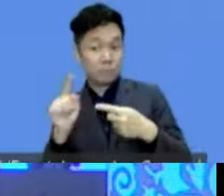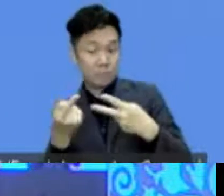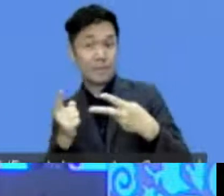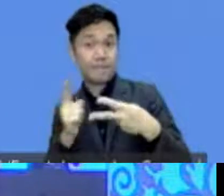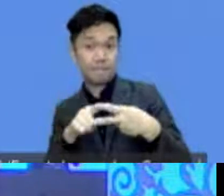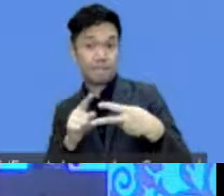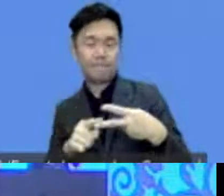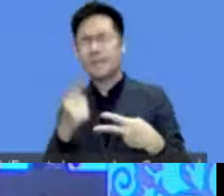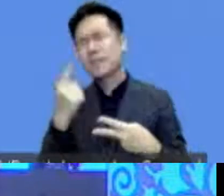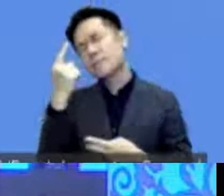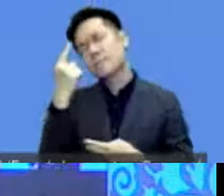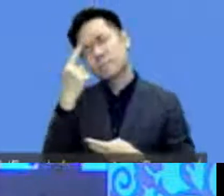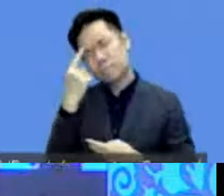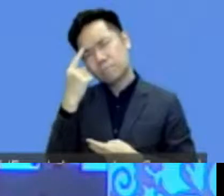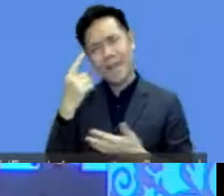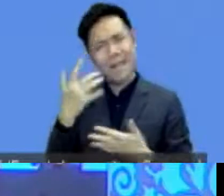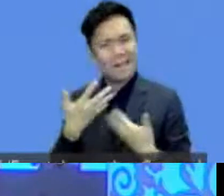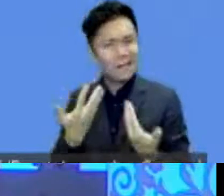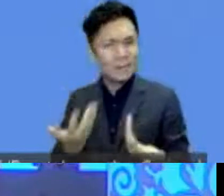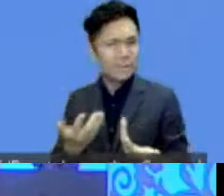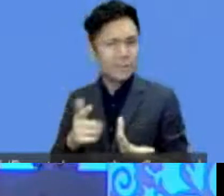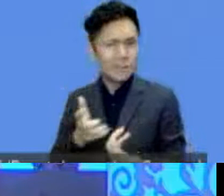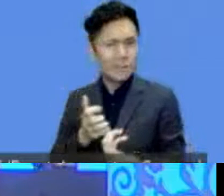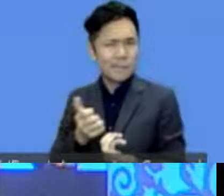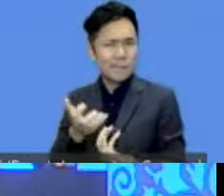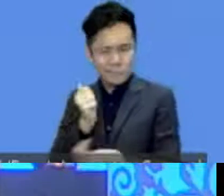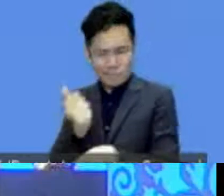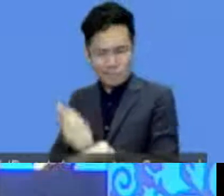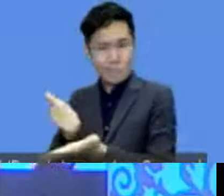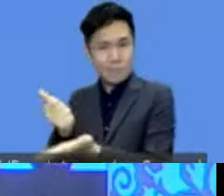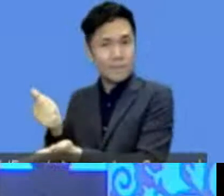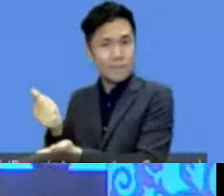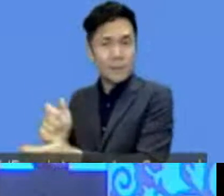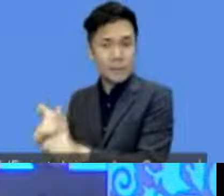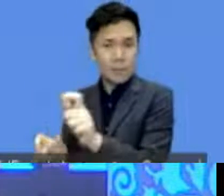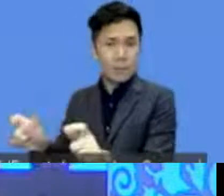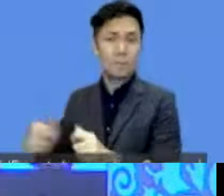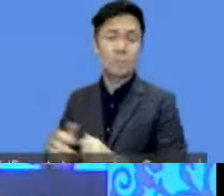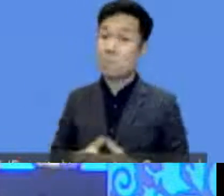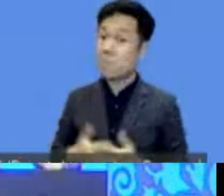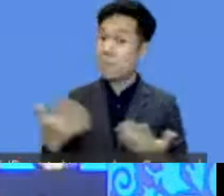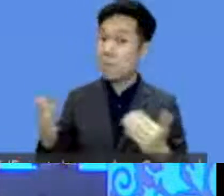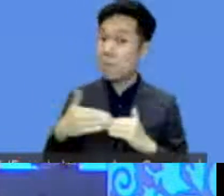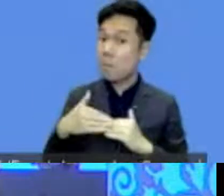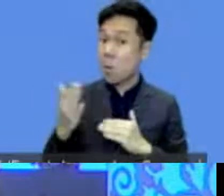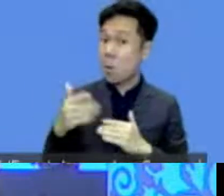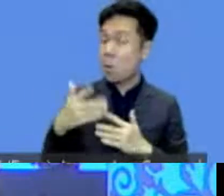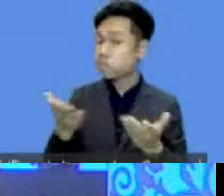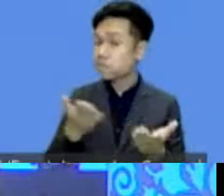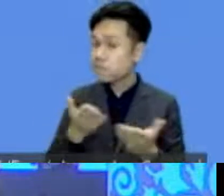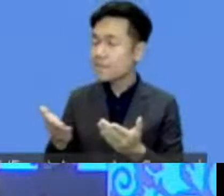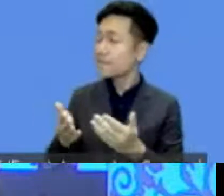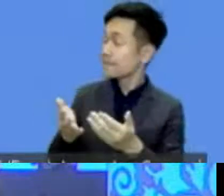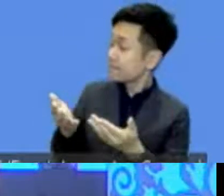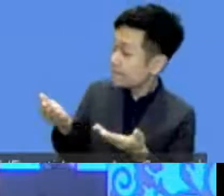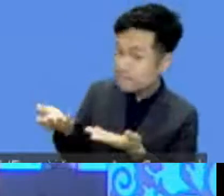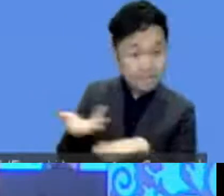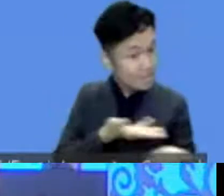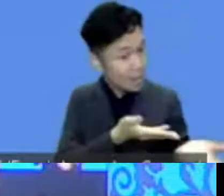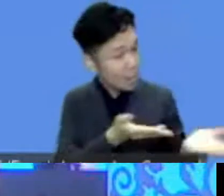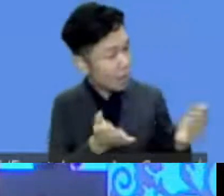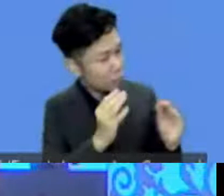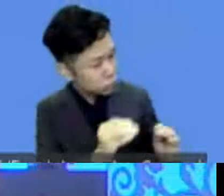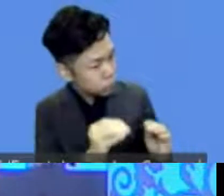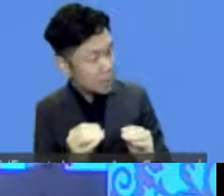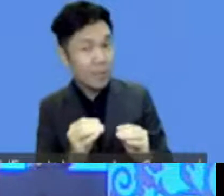we could better help them or what services they would like us to provide. The results of one of